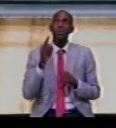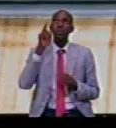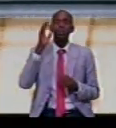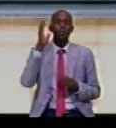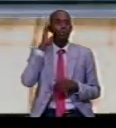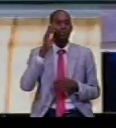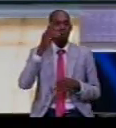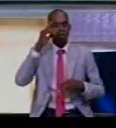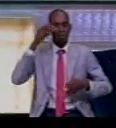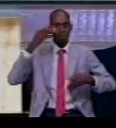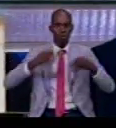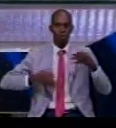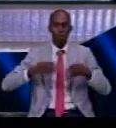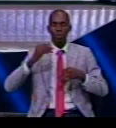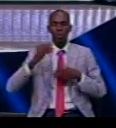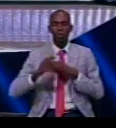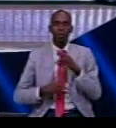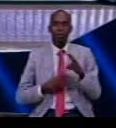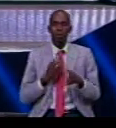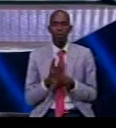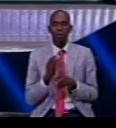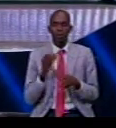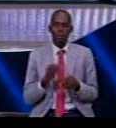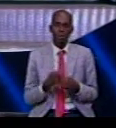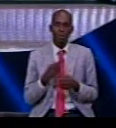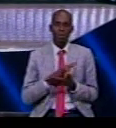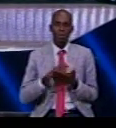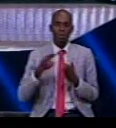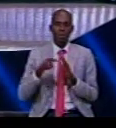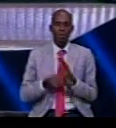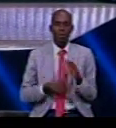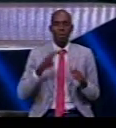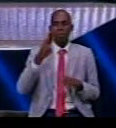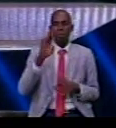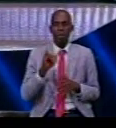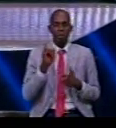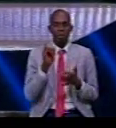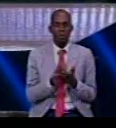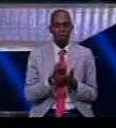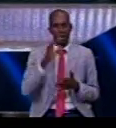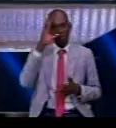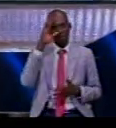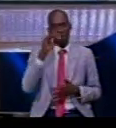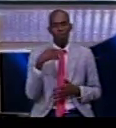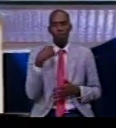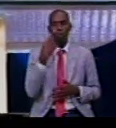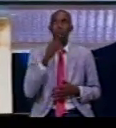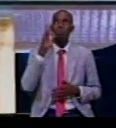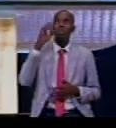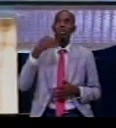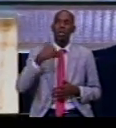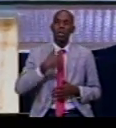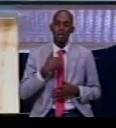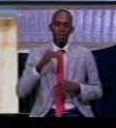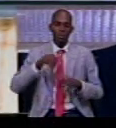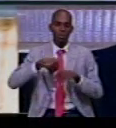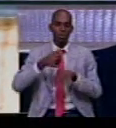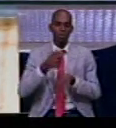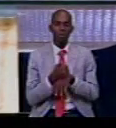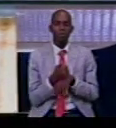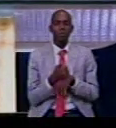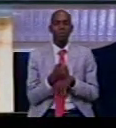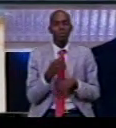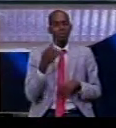the world in righteousness by that man whom he has ordained, whereof he